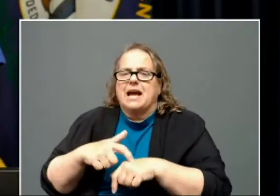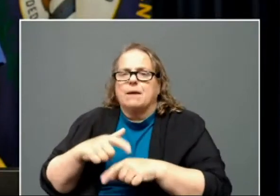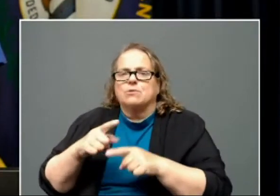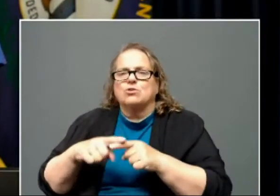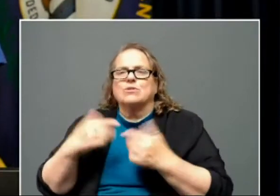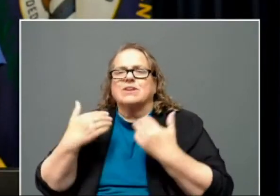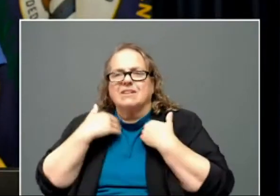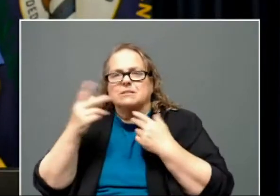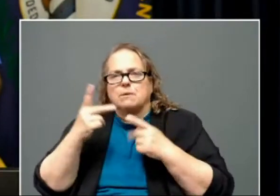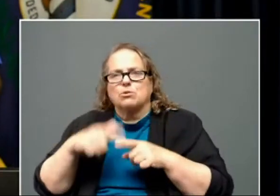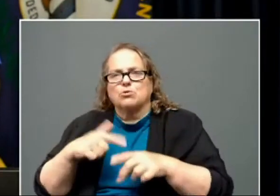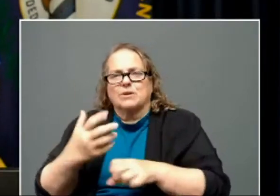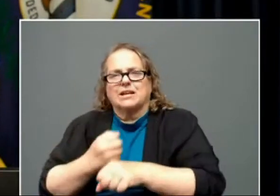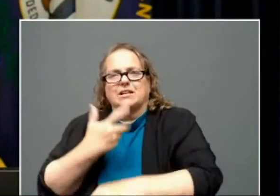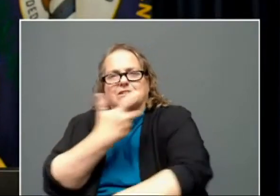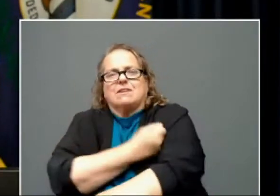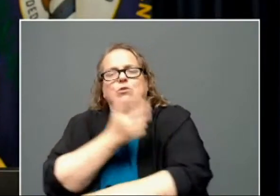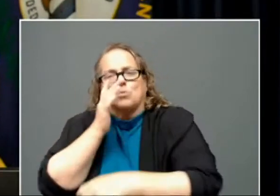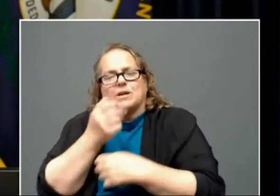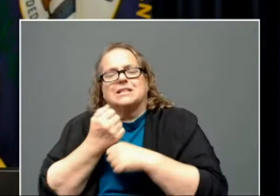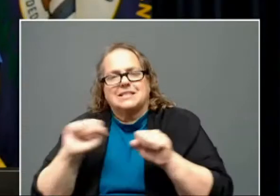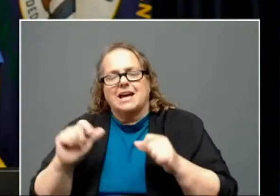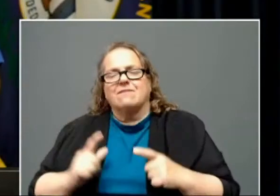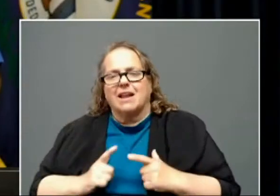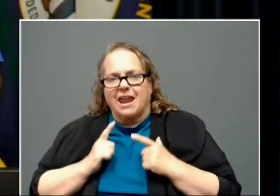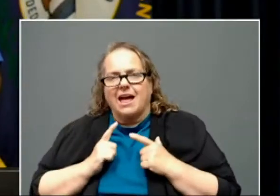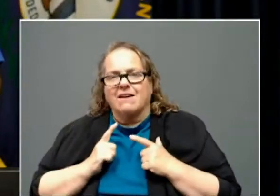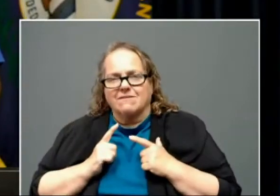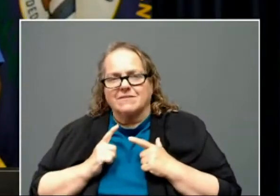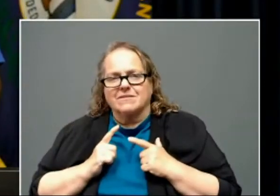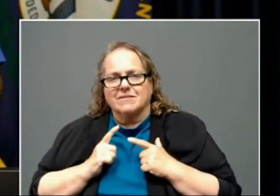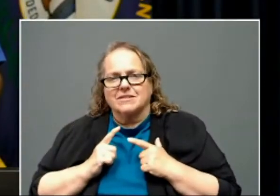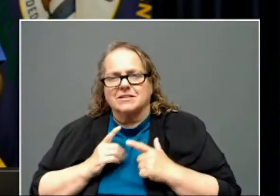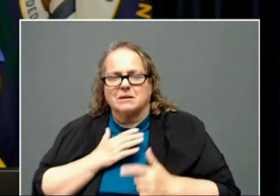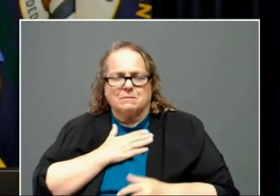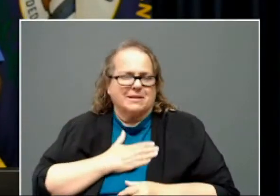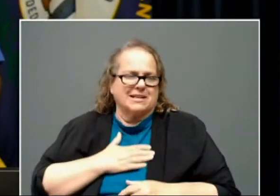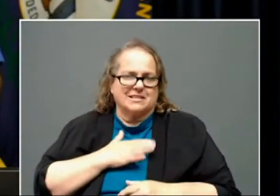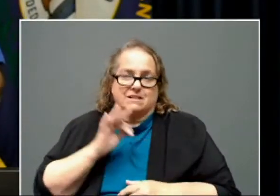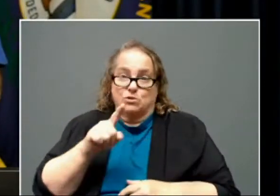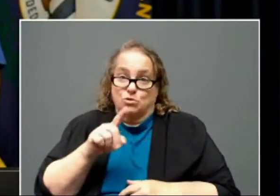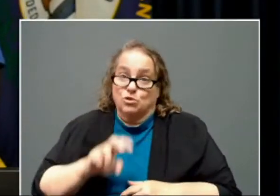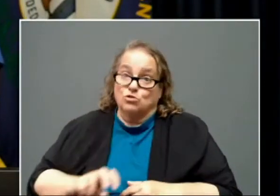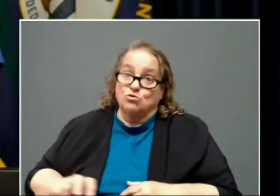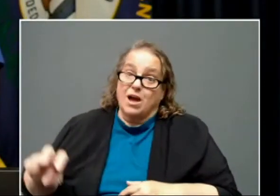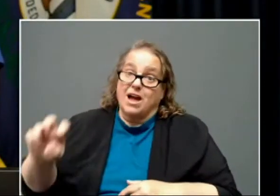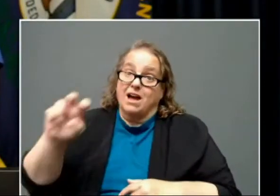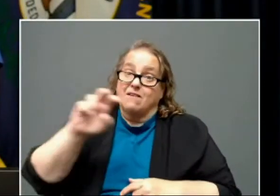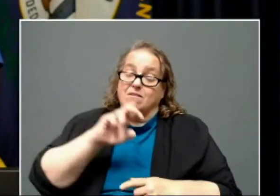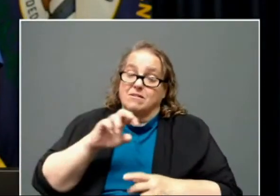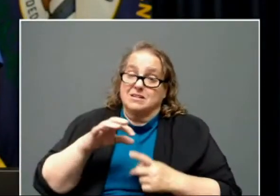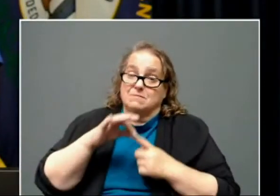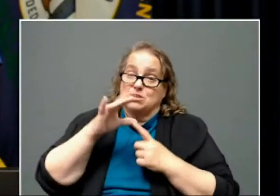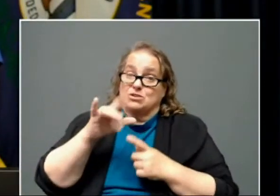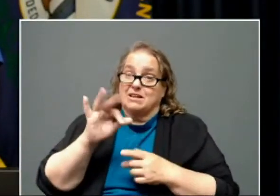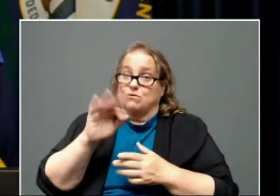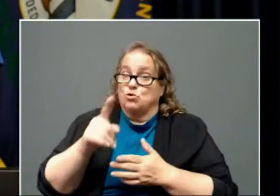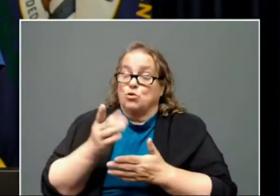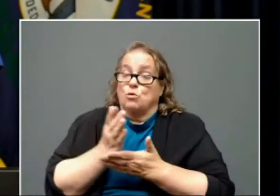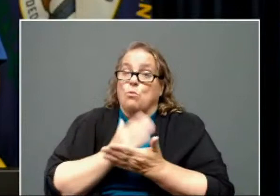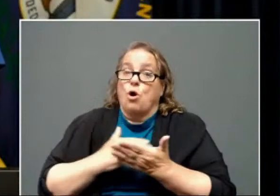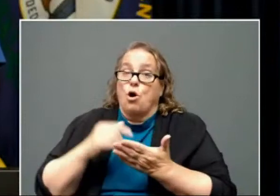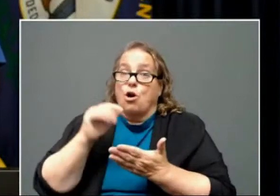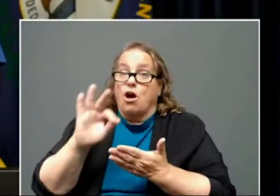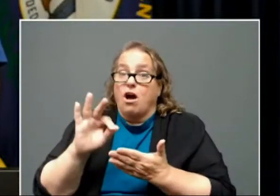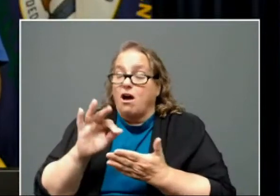like the silly season has already started, but please, if you're traveling around, especially if you're a part of a demographic